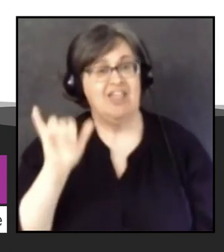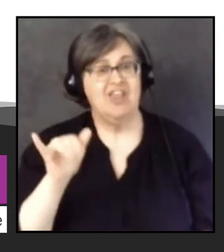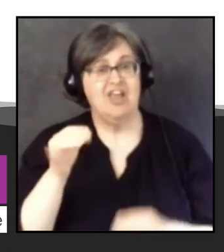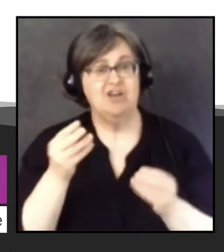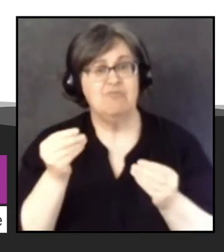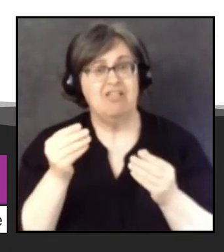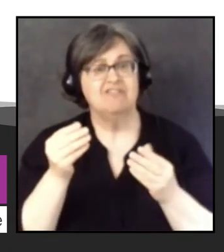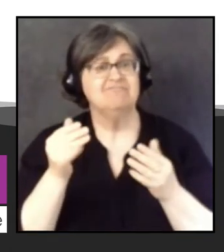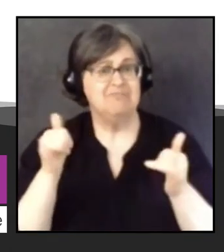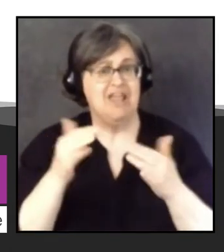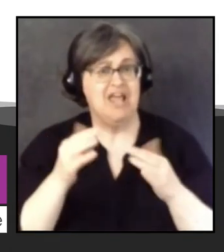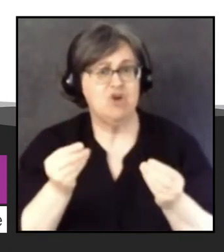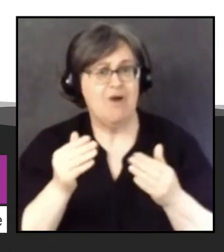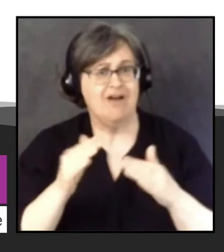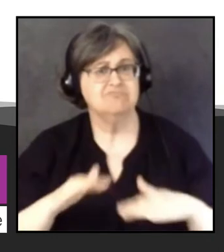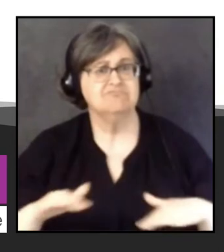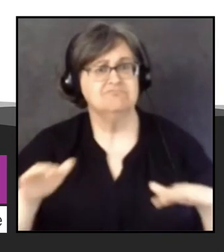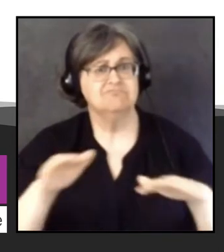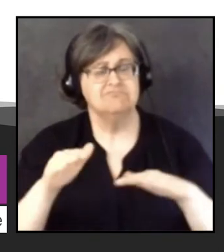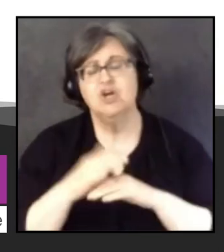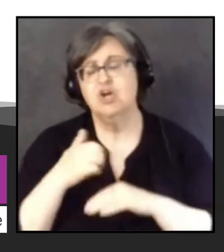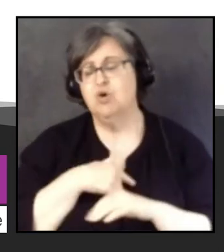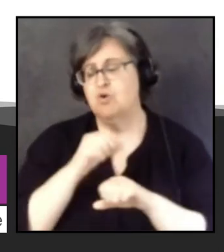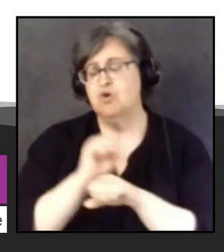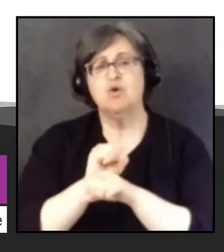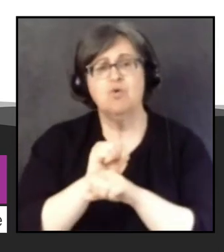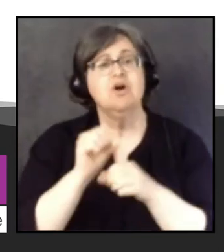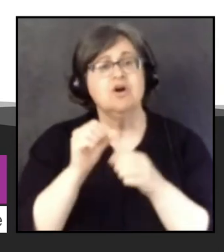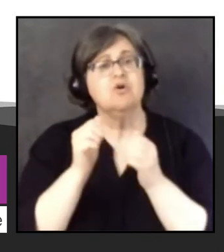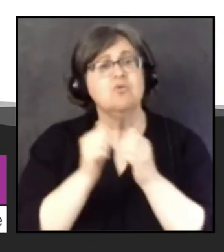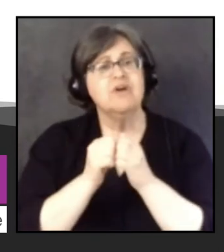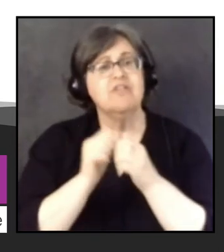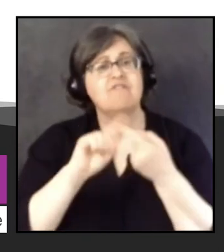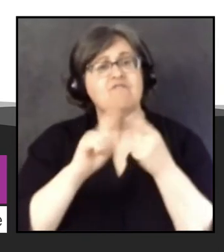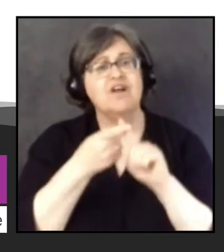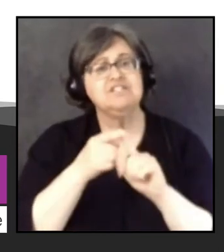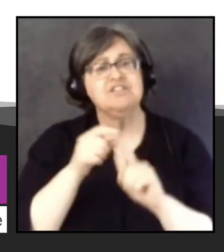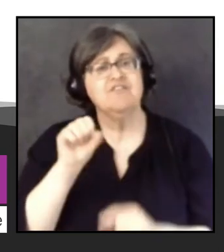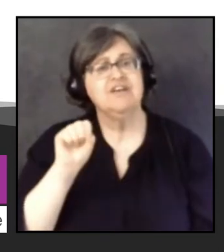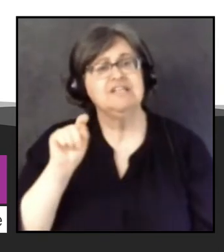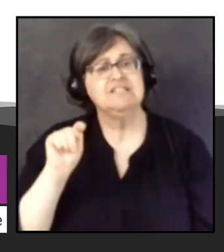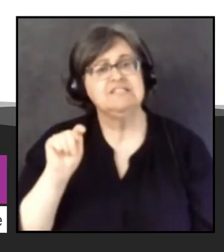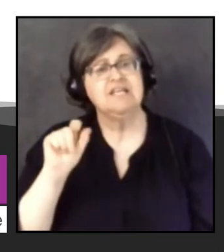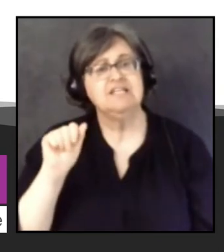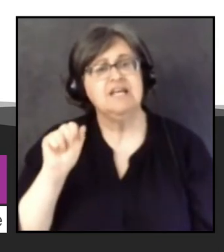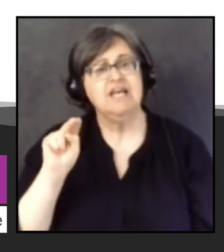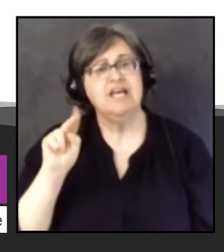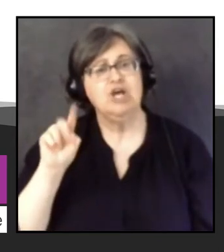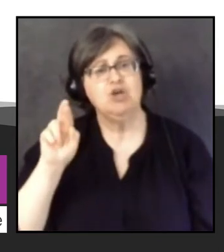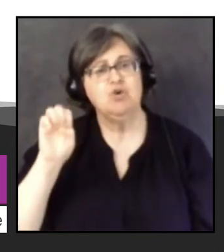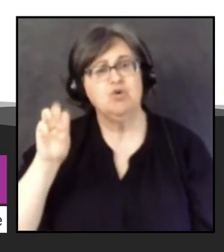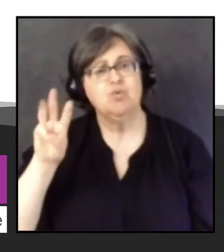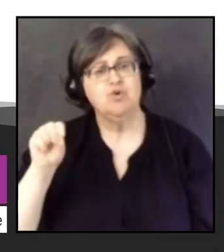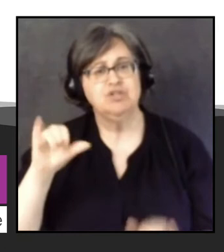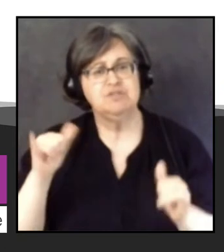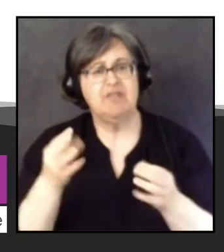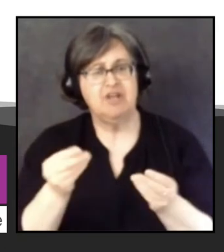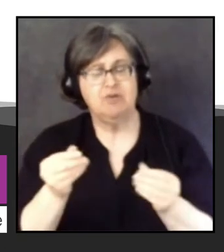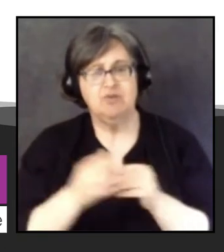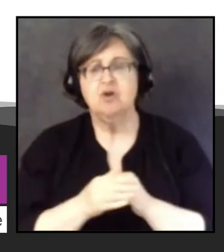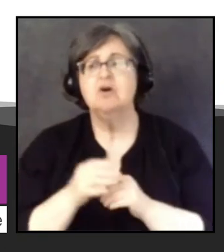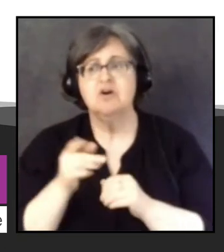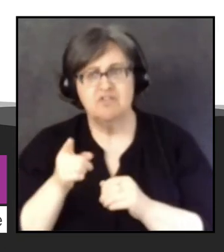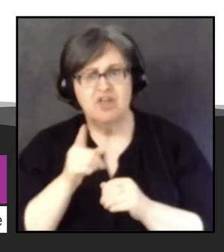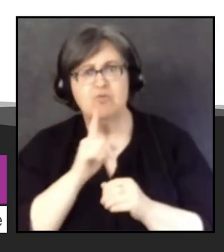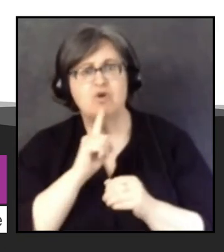amazing opportunity for us to work with friends of St. Andrew's Playground and to address a real issue. They have been advocating